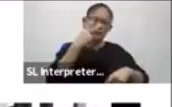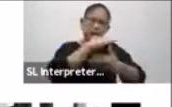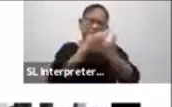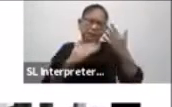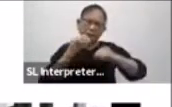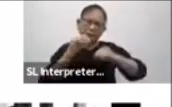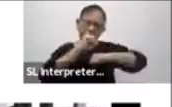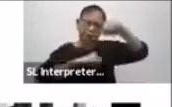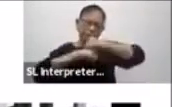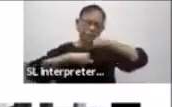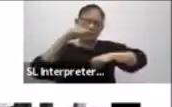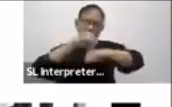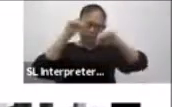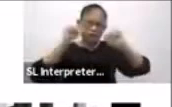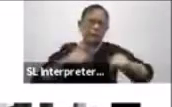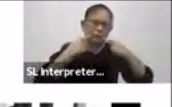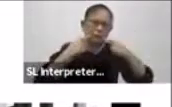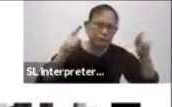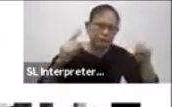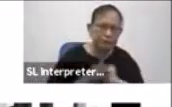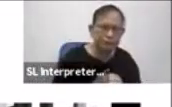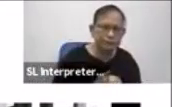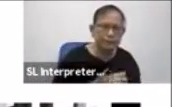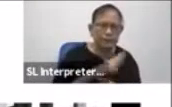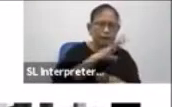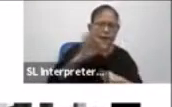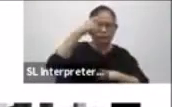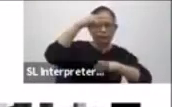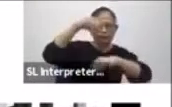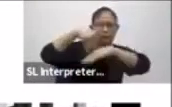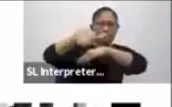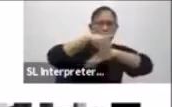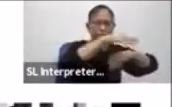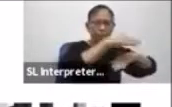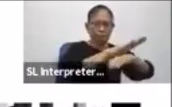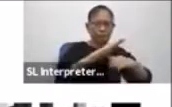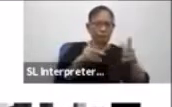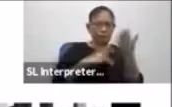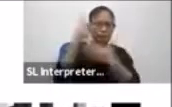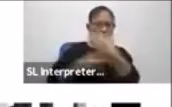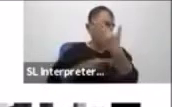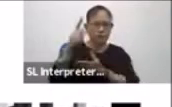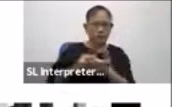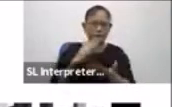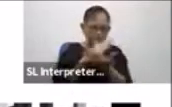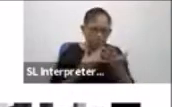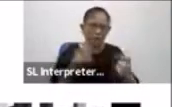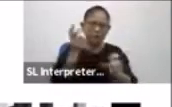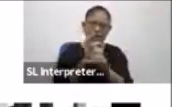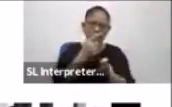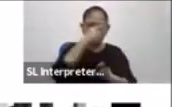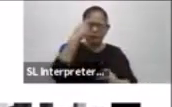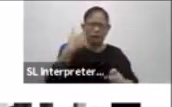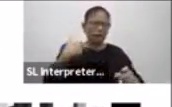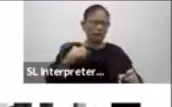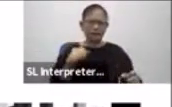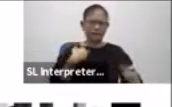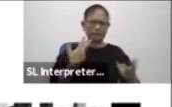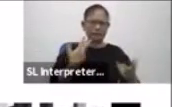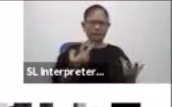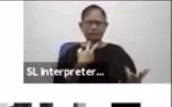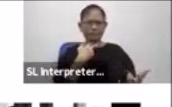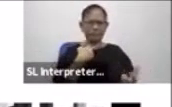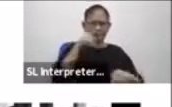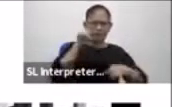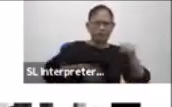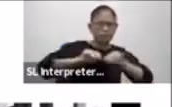particular, community engagement and mobilization programs, which are really hard to implement with restrictions on movement, are now being